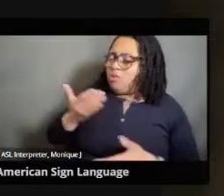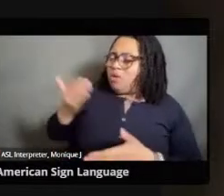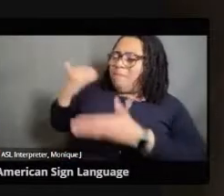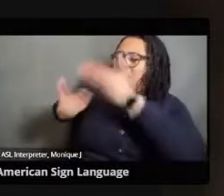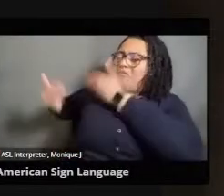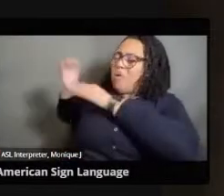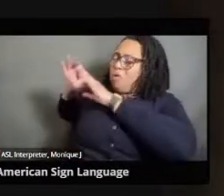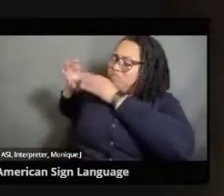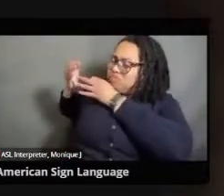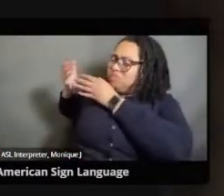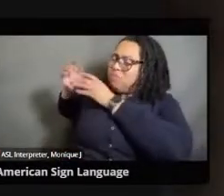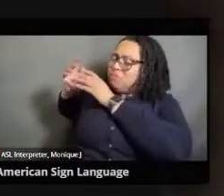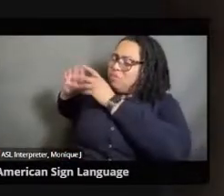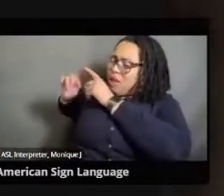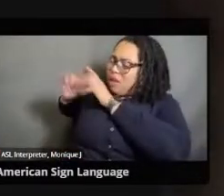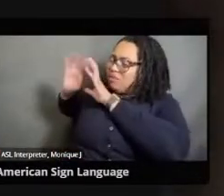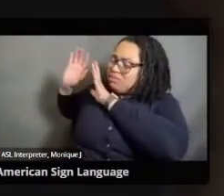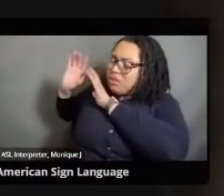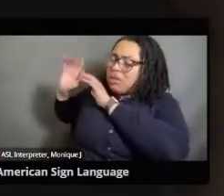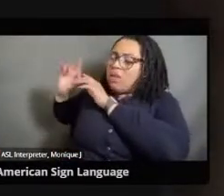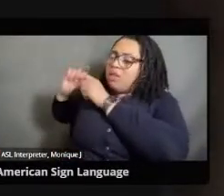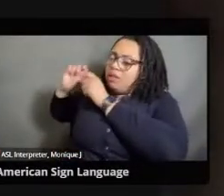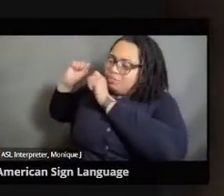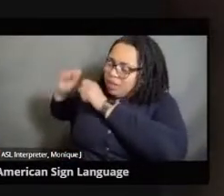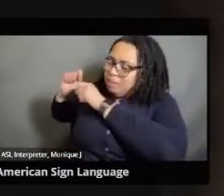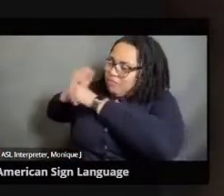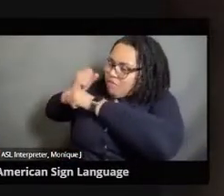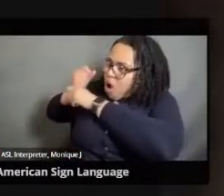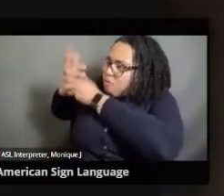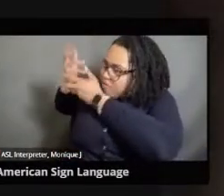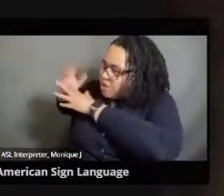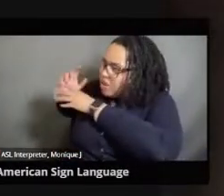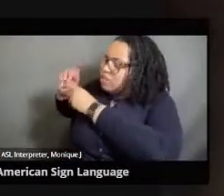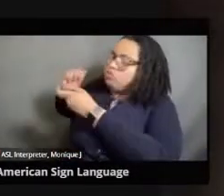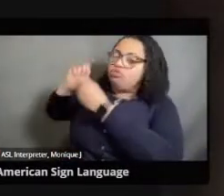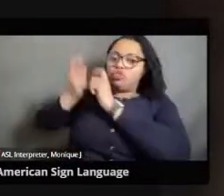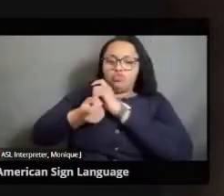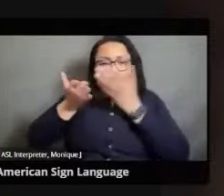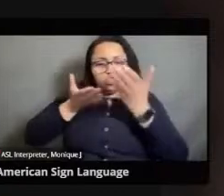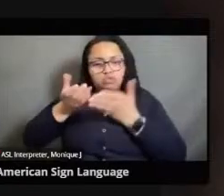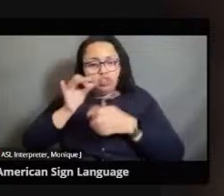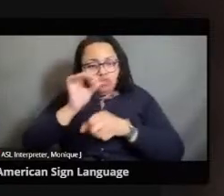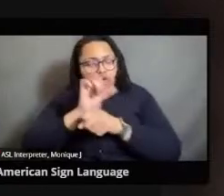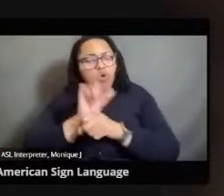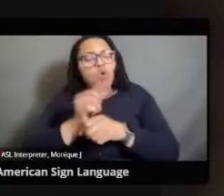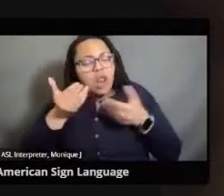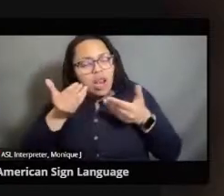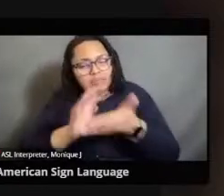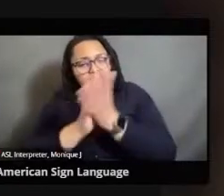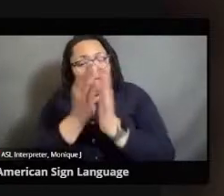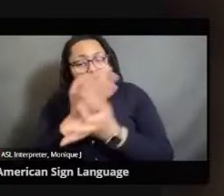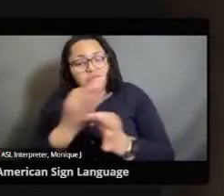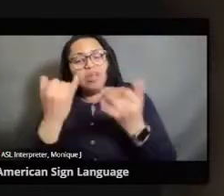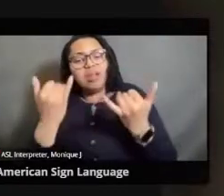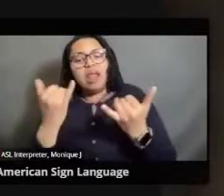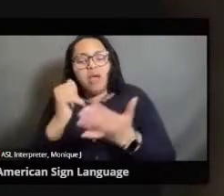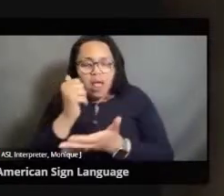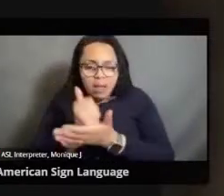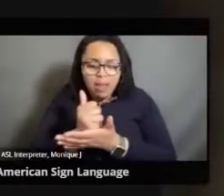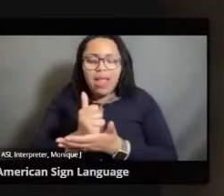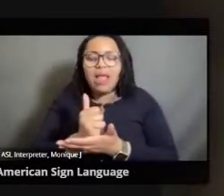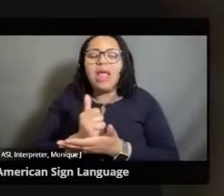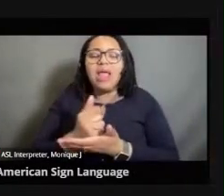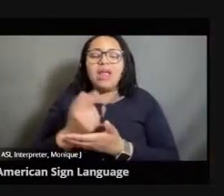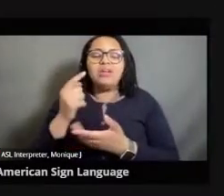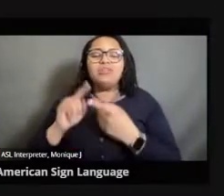generations, and to be transformed in the service of work. Let's get free, y'all. Amen to that. Let's get this song from Mary Hooks. Thank